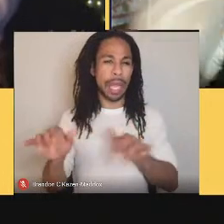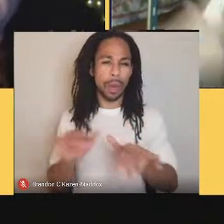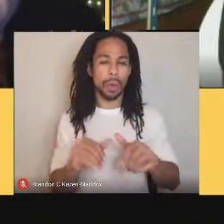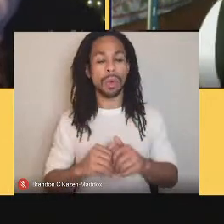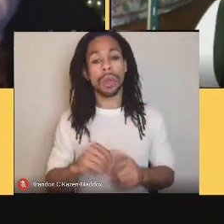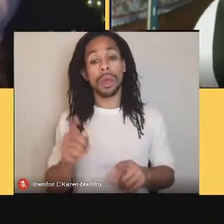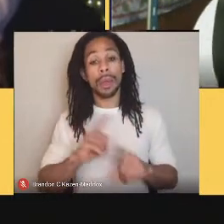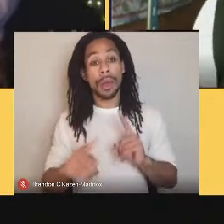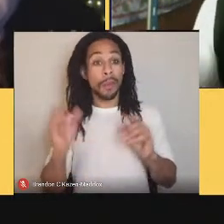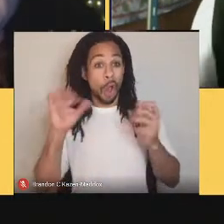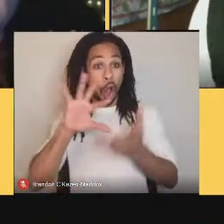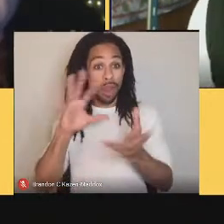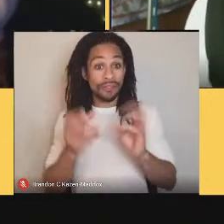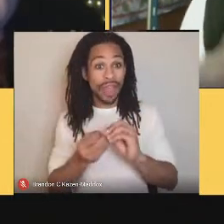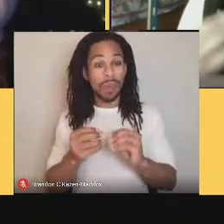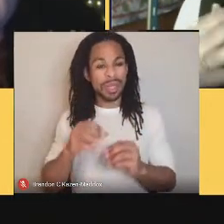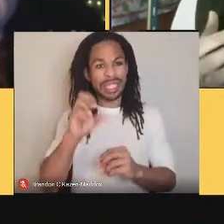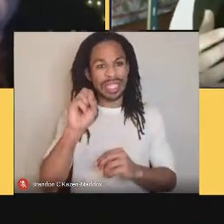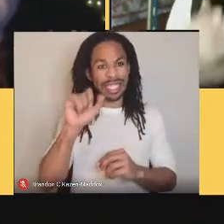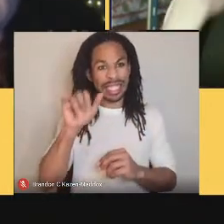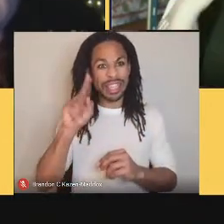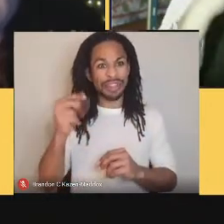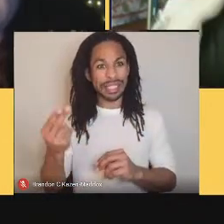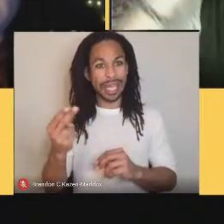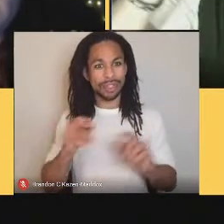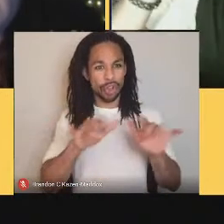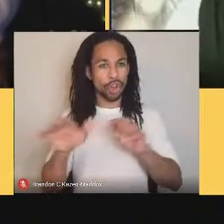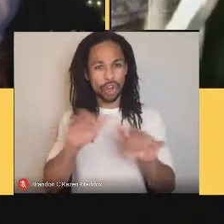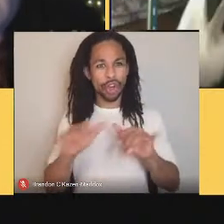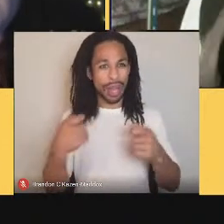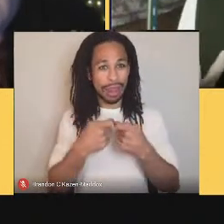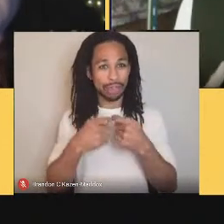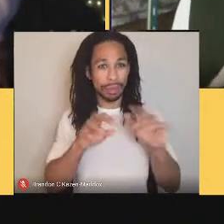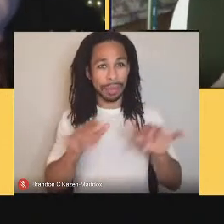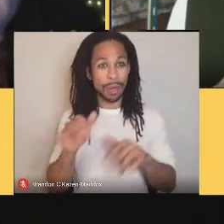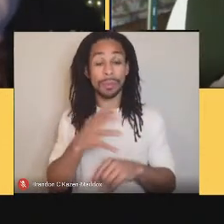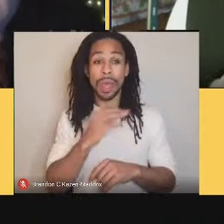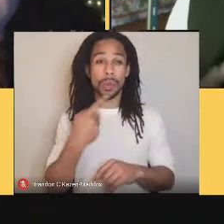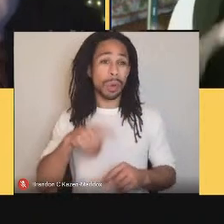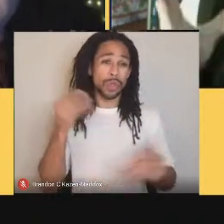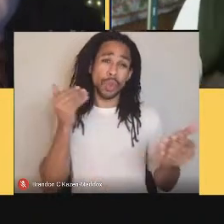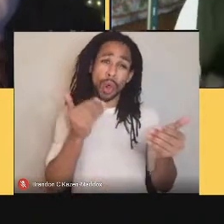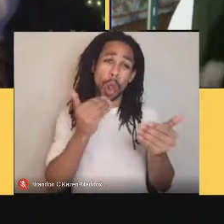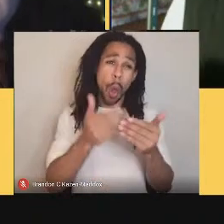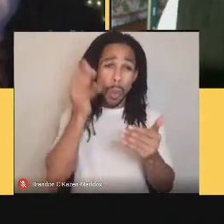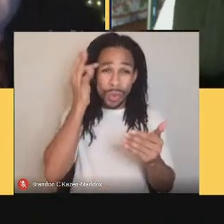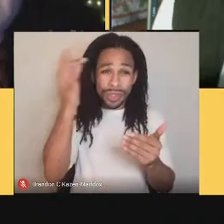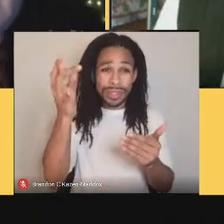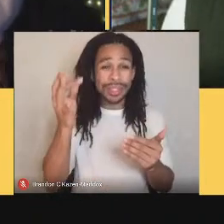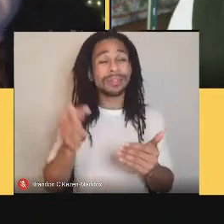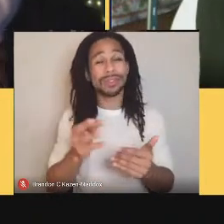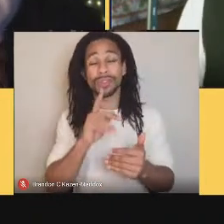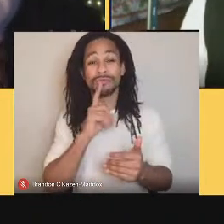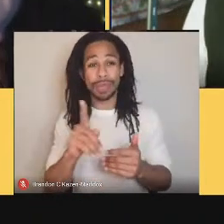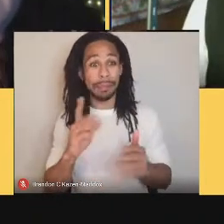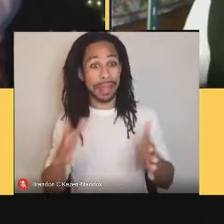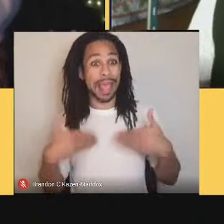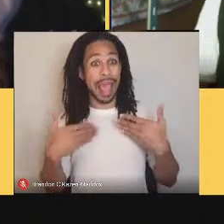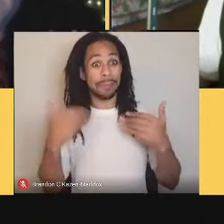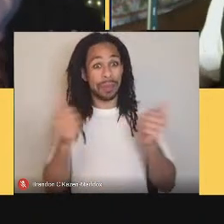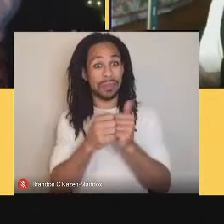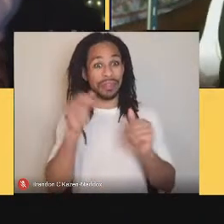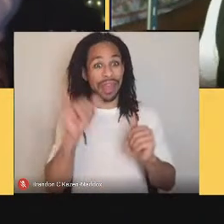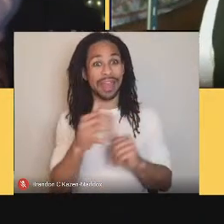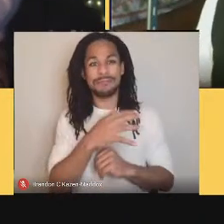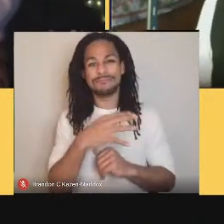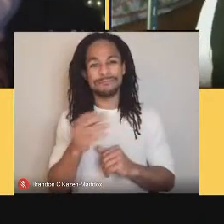All of it was synth. And we wanted to make sure, I remember we were so close to being really happy with it. And I said, hold on,